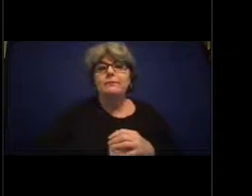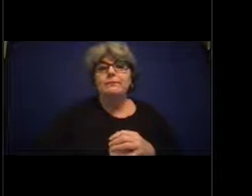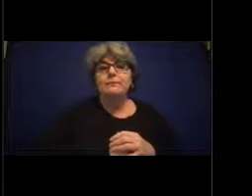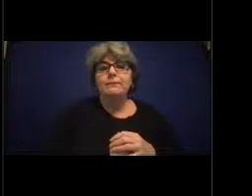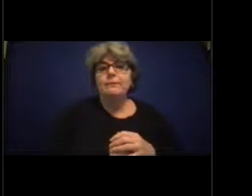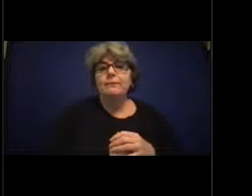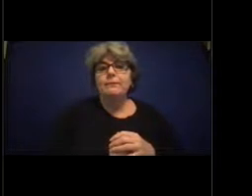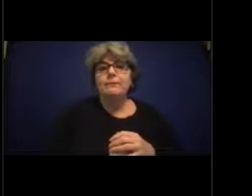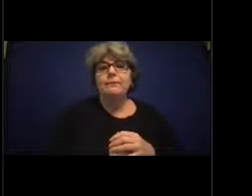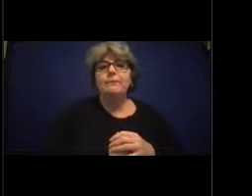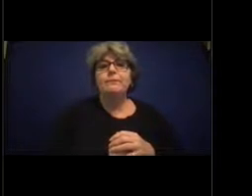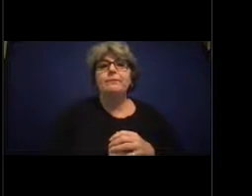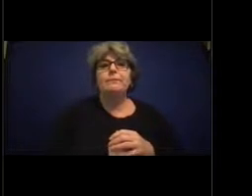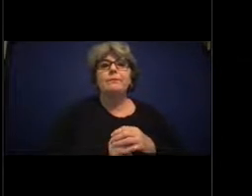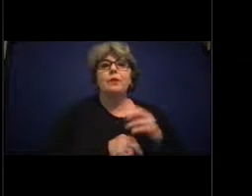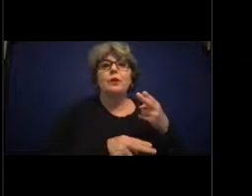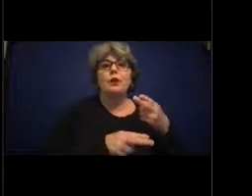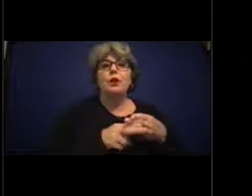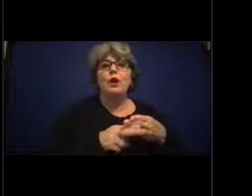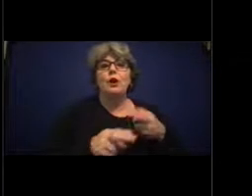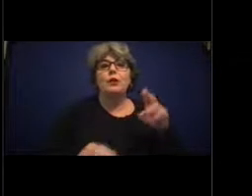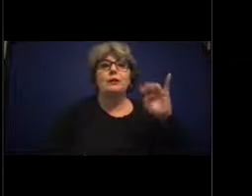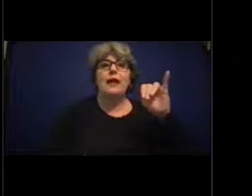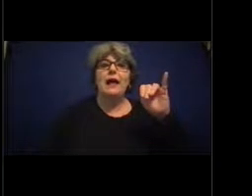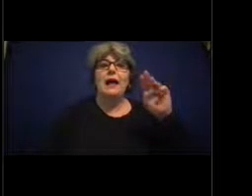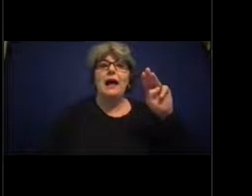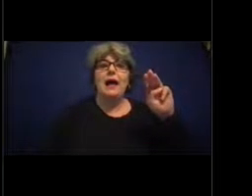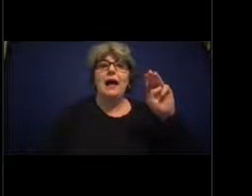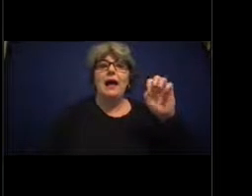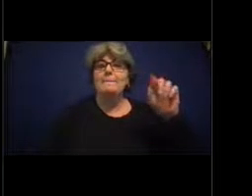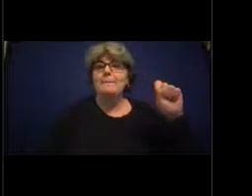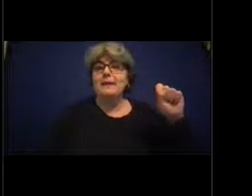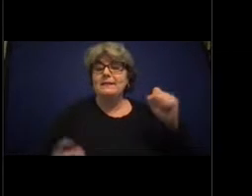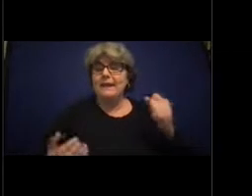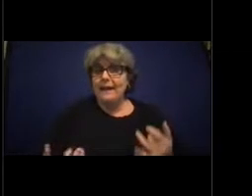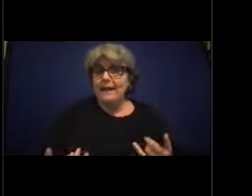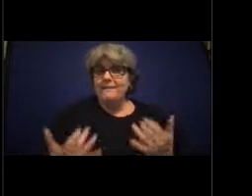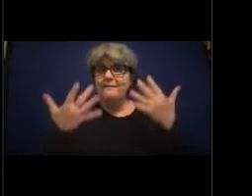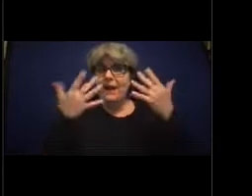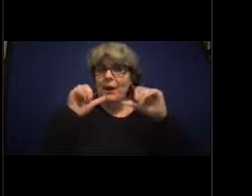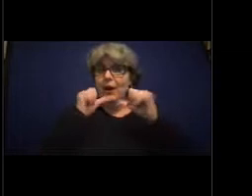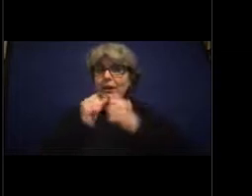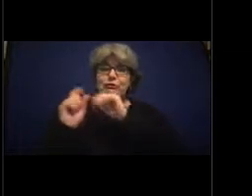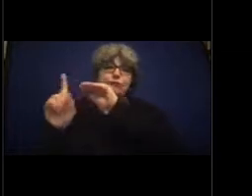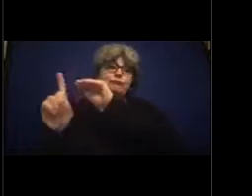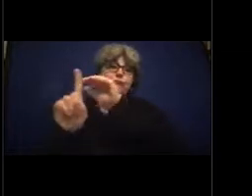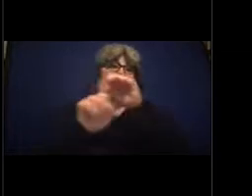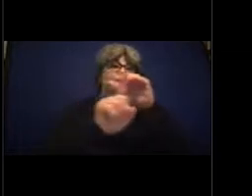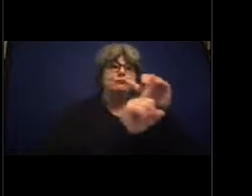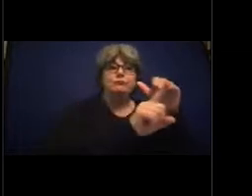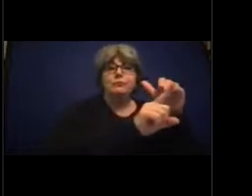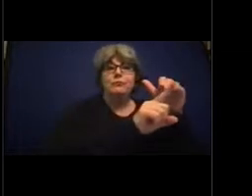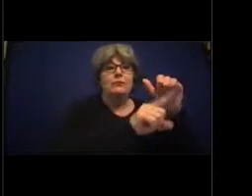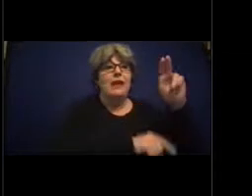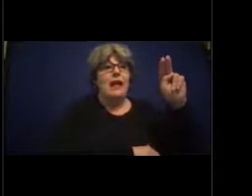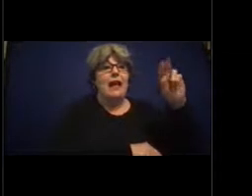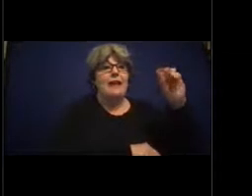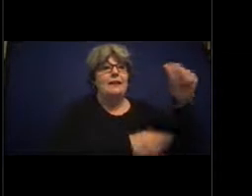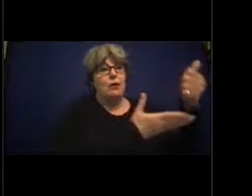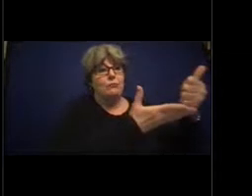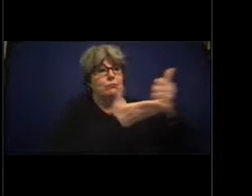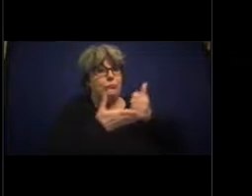call IMETs. And if a fire gets big enough, the fire agencies can call up NOAA and say, hey, we need a